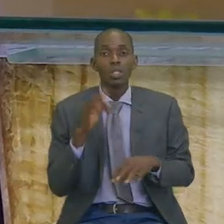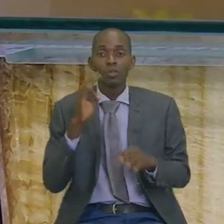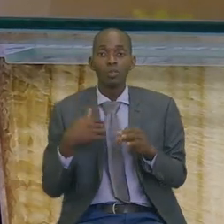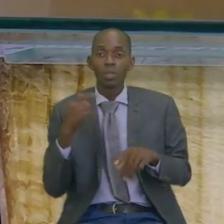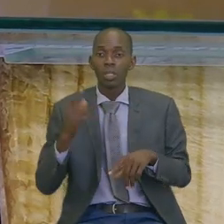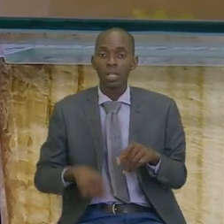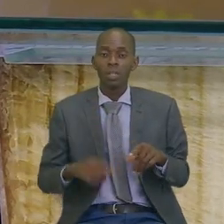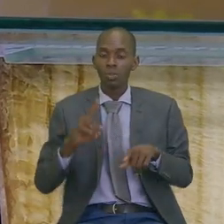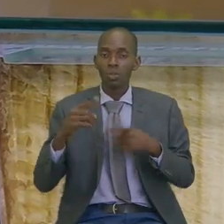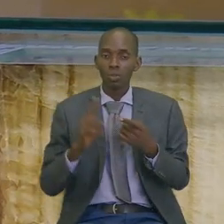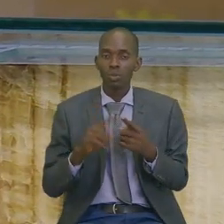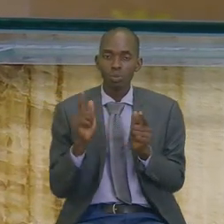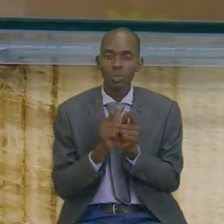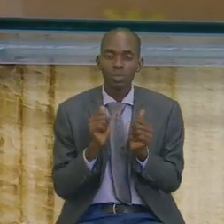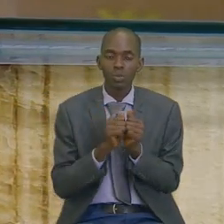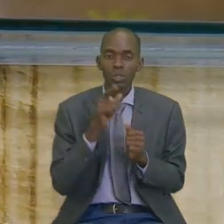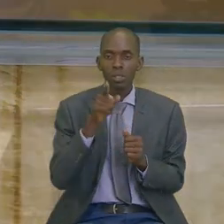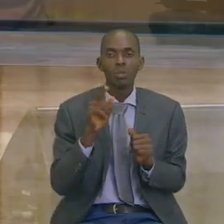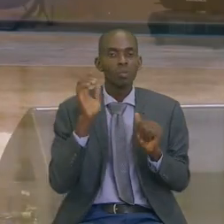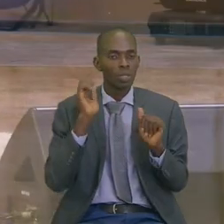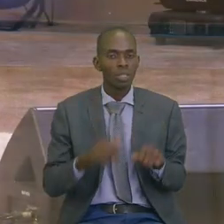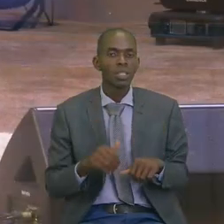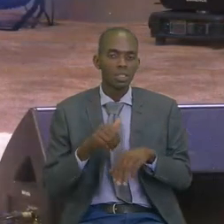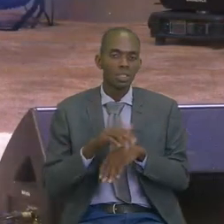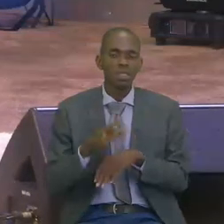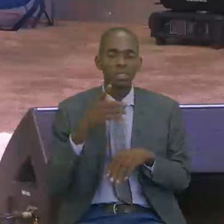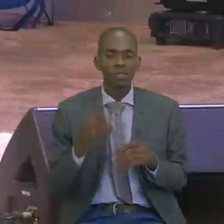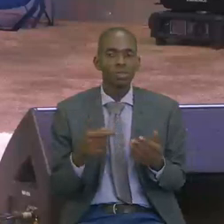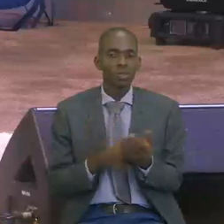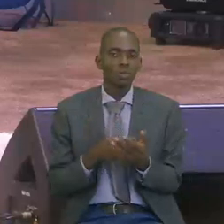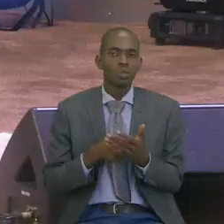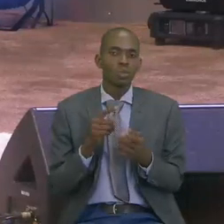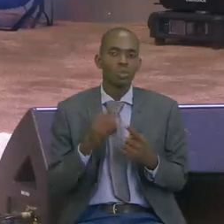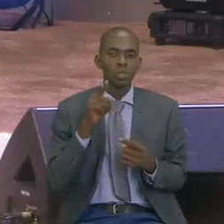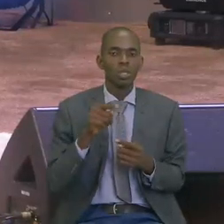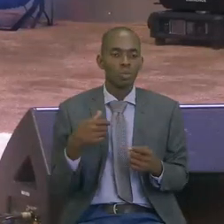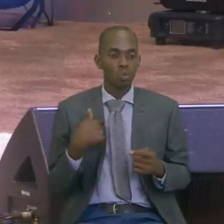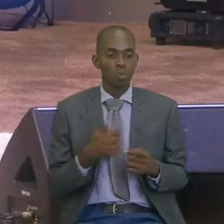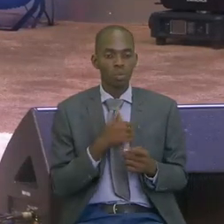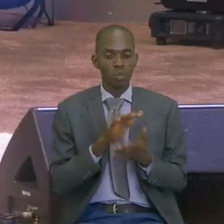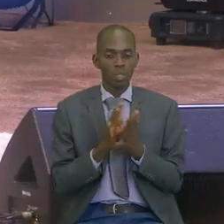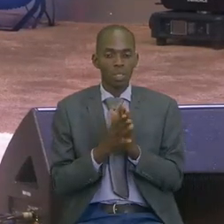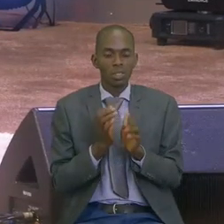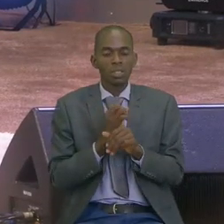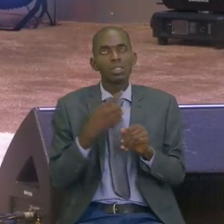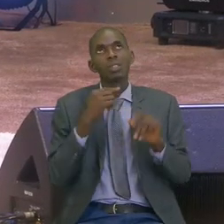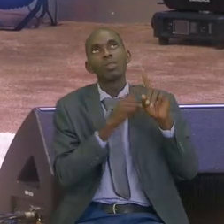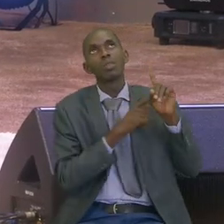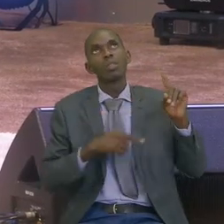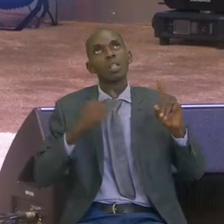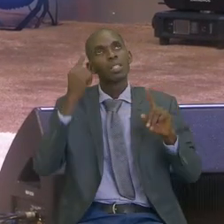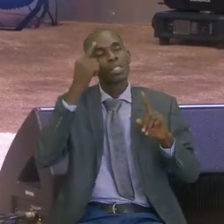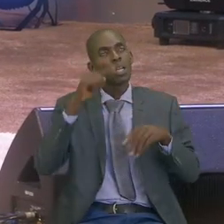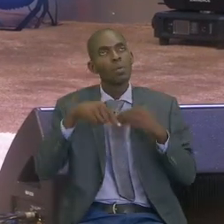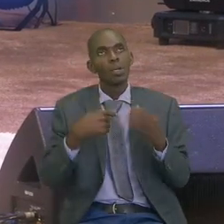with the saving gospel of the Lord, at least we get ourselves saved. We say, Lord, think about me. We